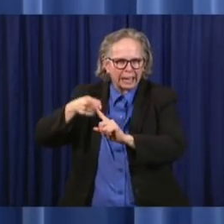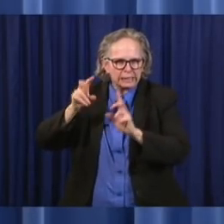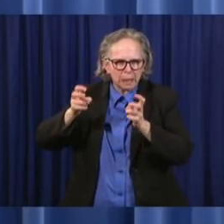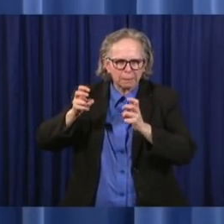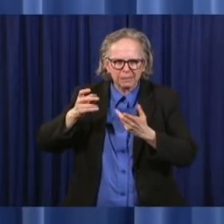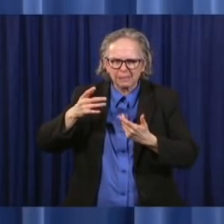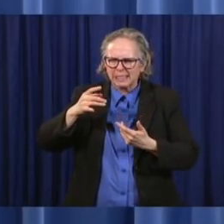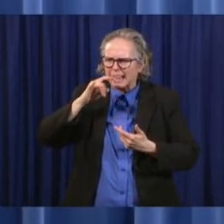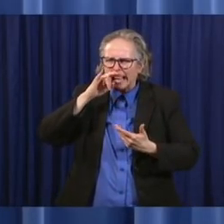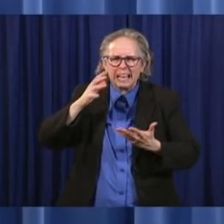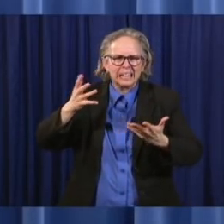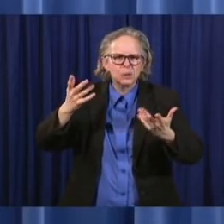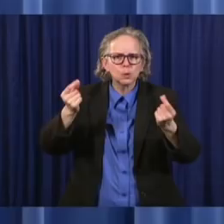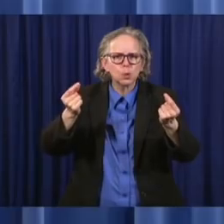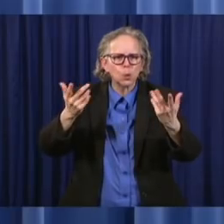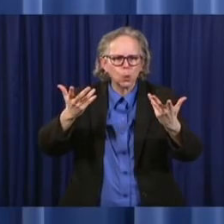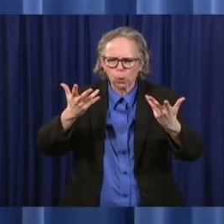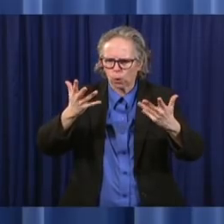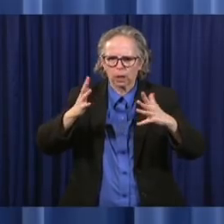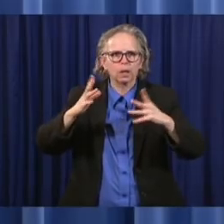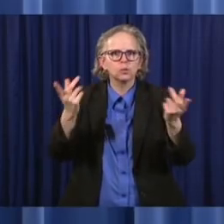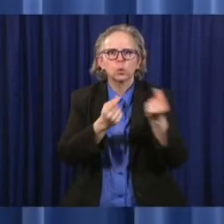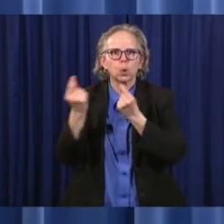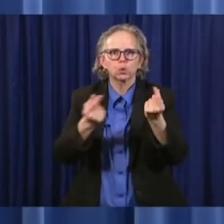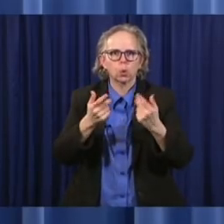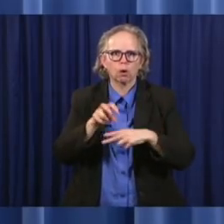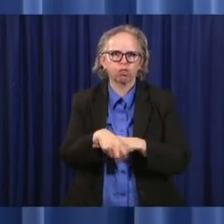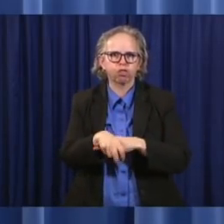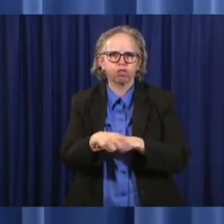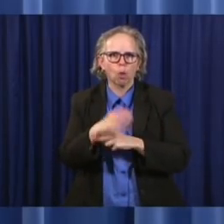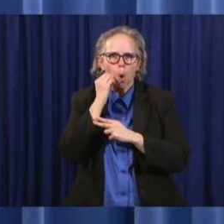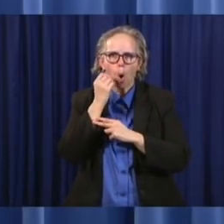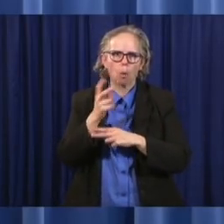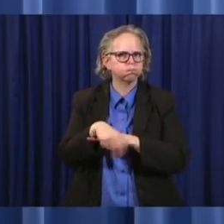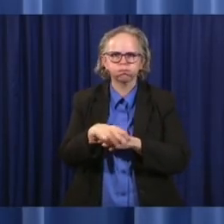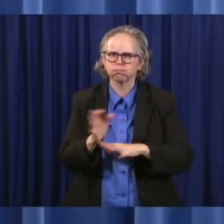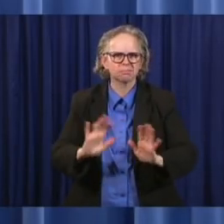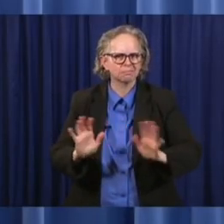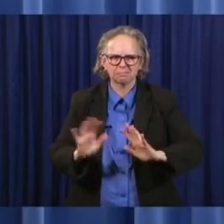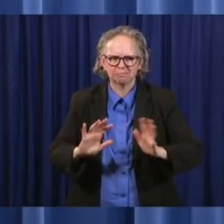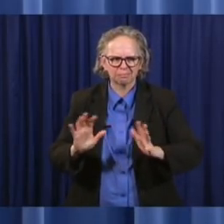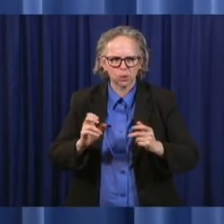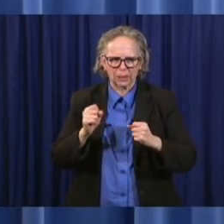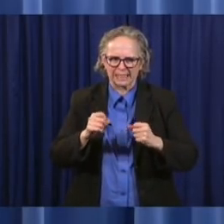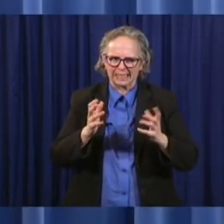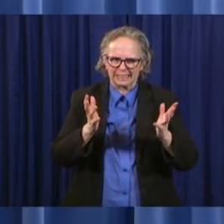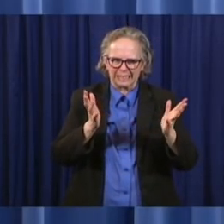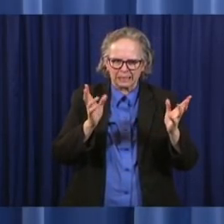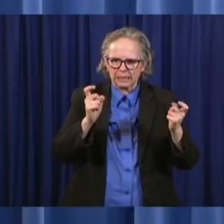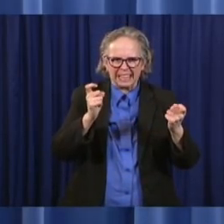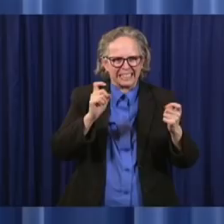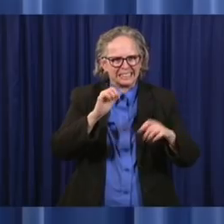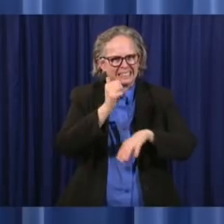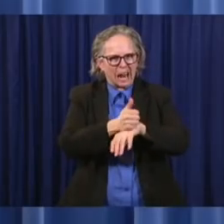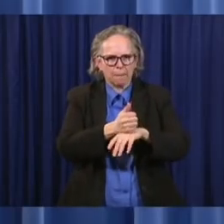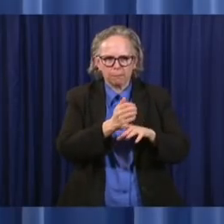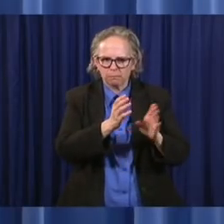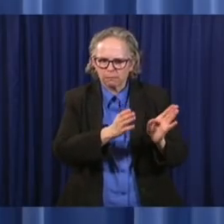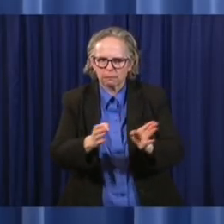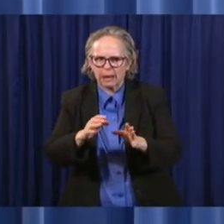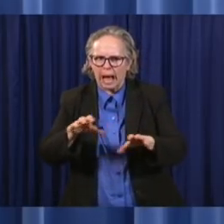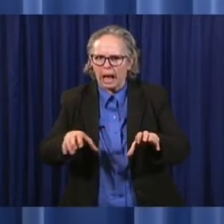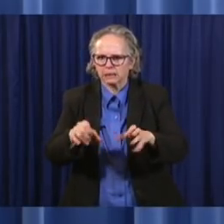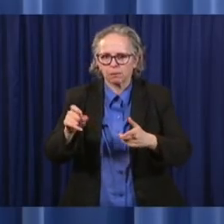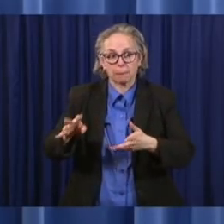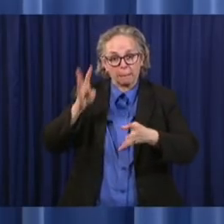to do in the summer. We fully understand that. And if they don't have organized things, they're going to obviously do other things and hang